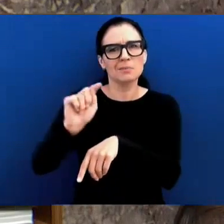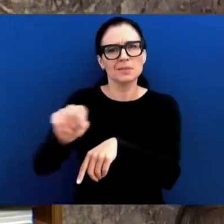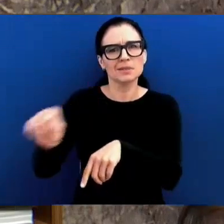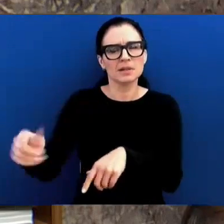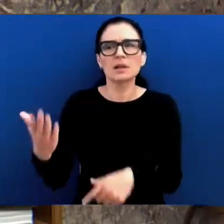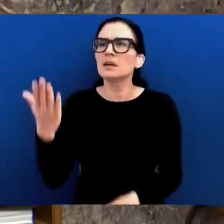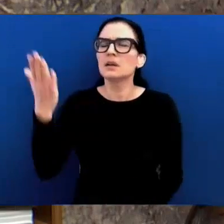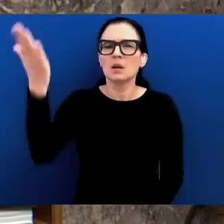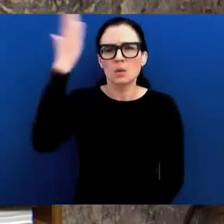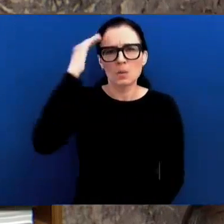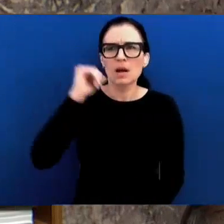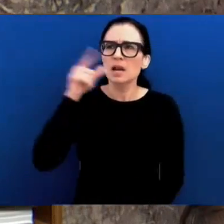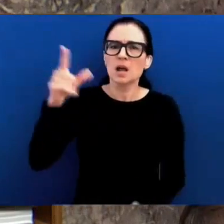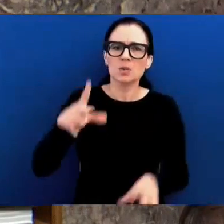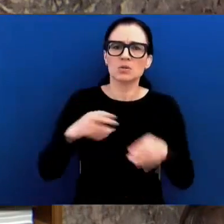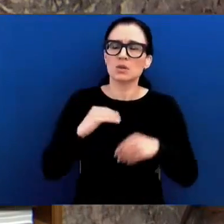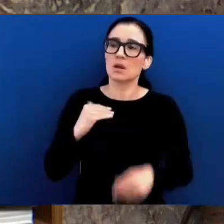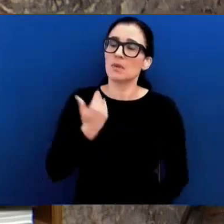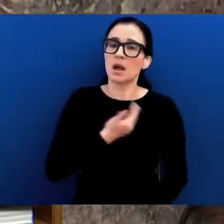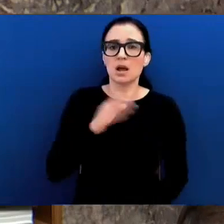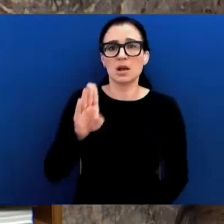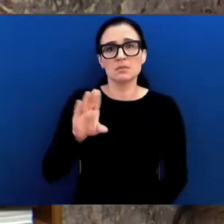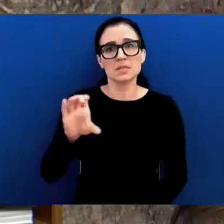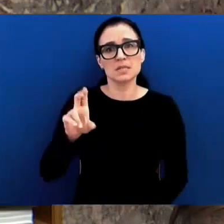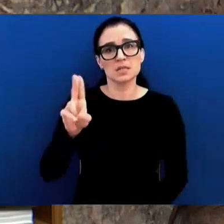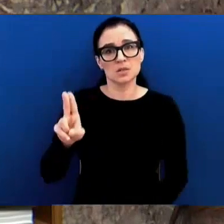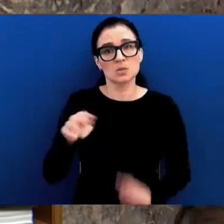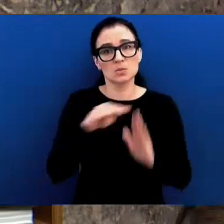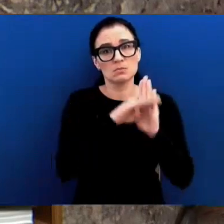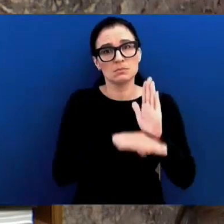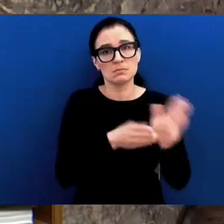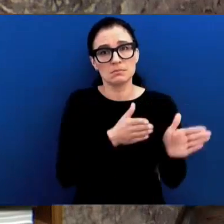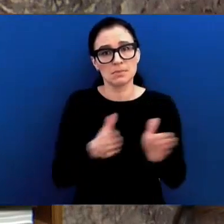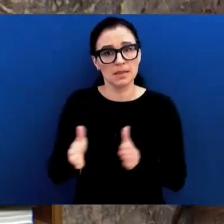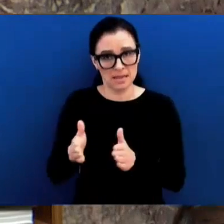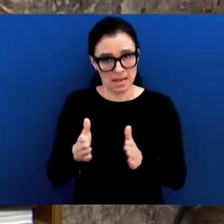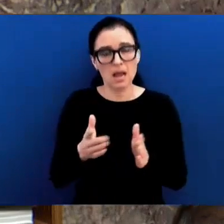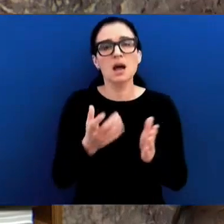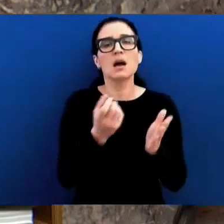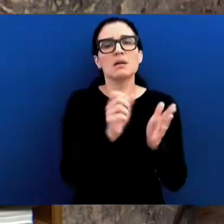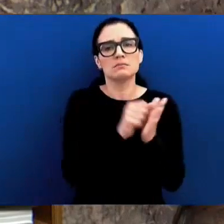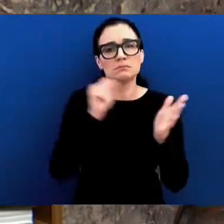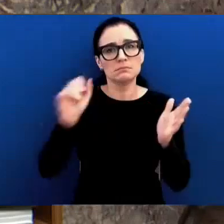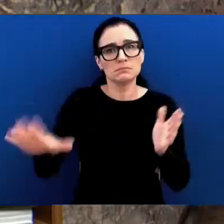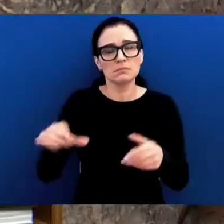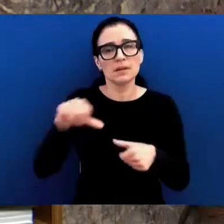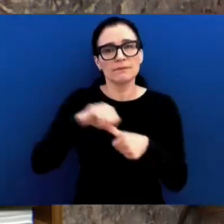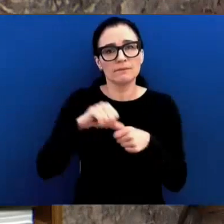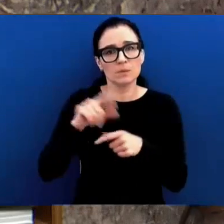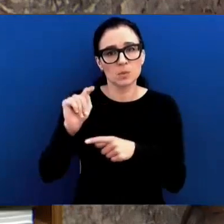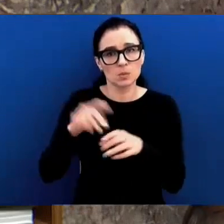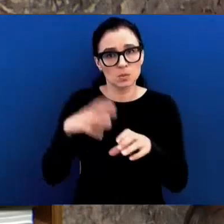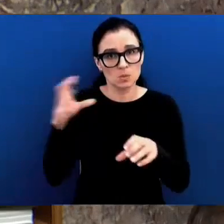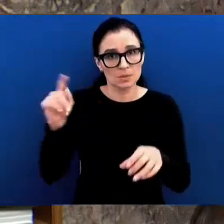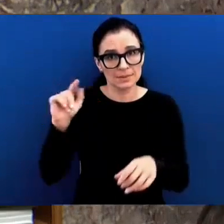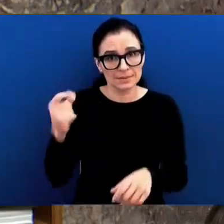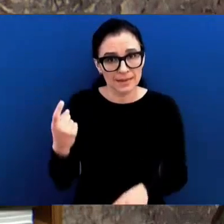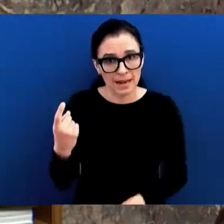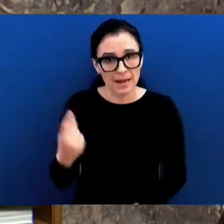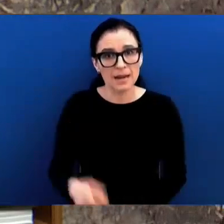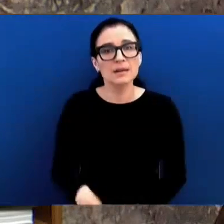the provincial fuel tax entirely, saving British Columbians 15 cents a litre every time they fill up their car. That would be